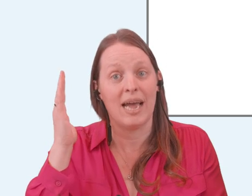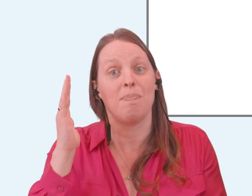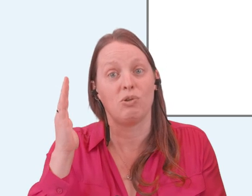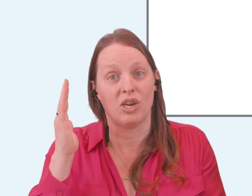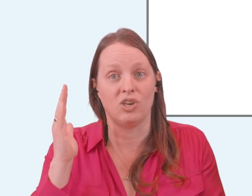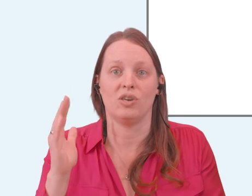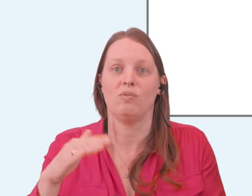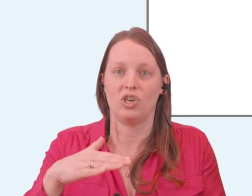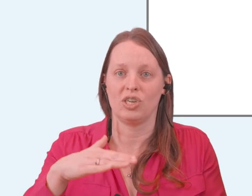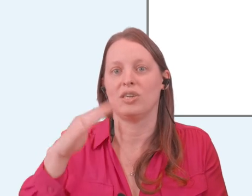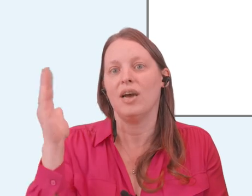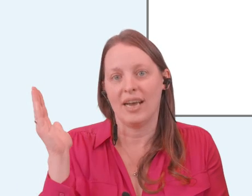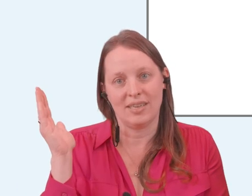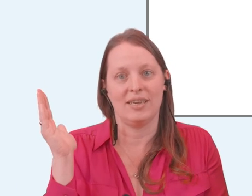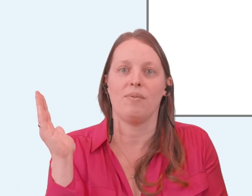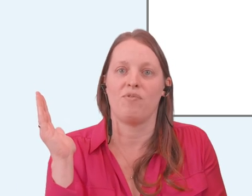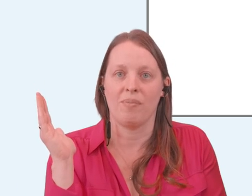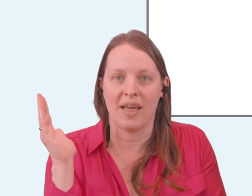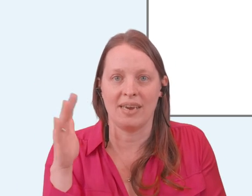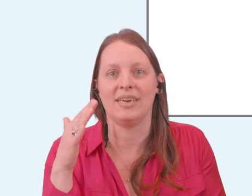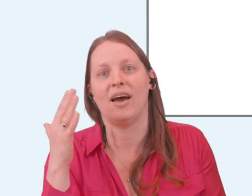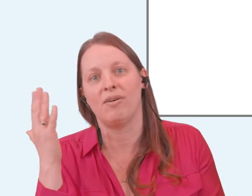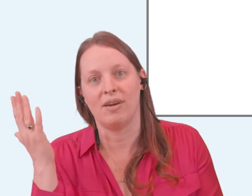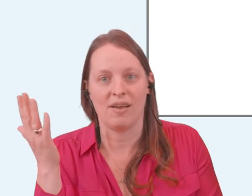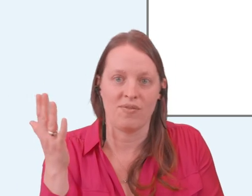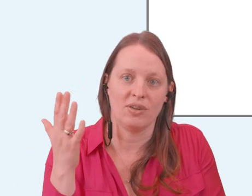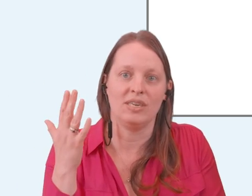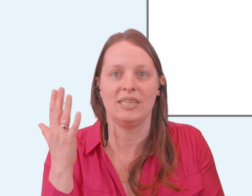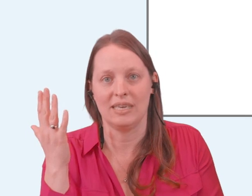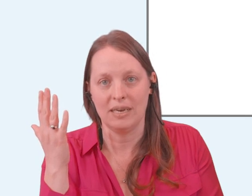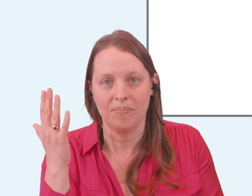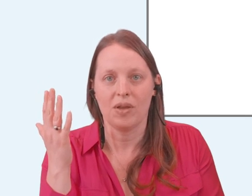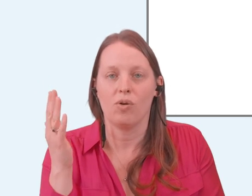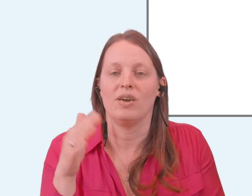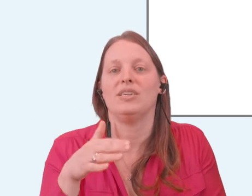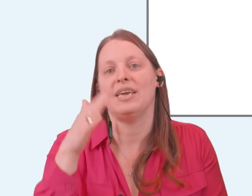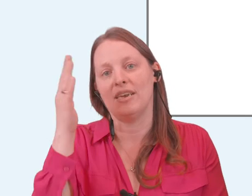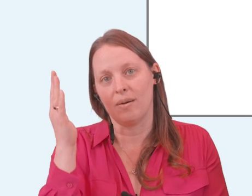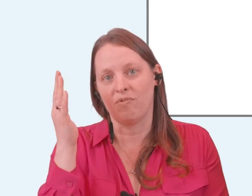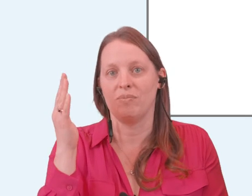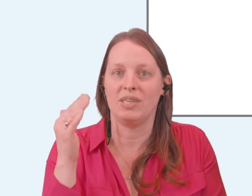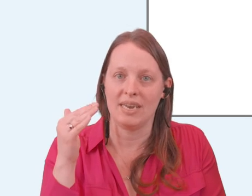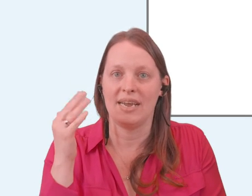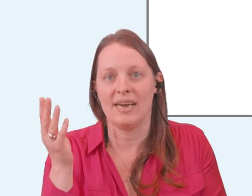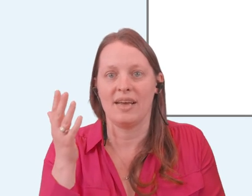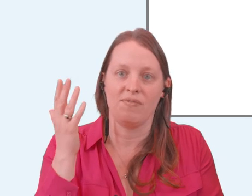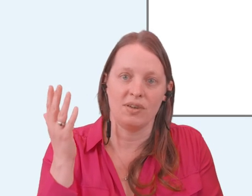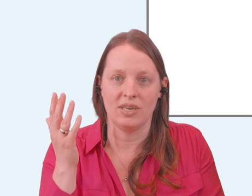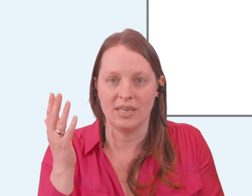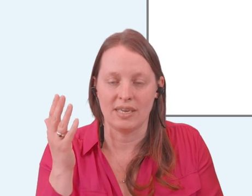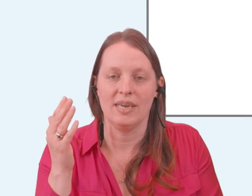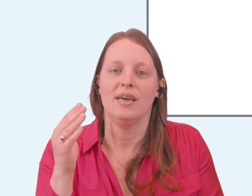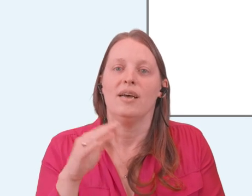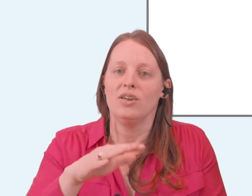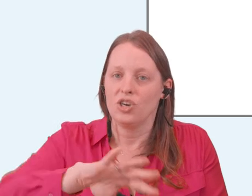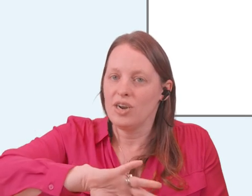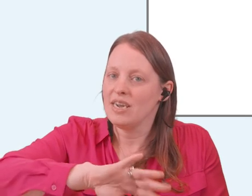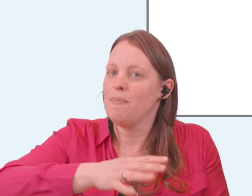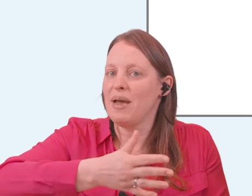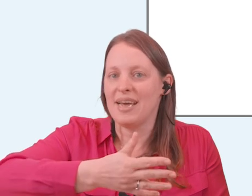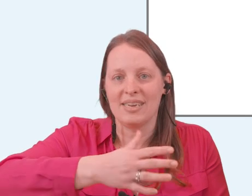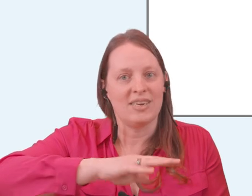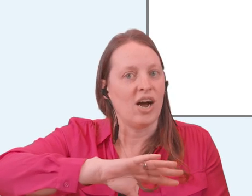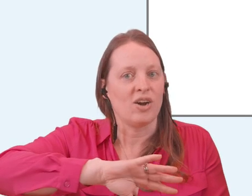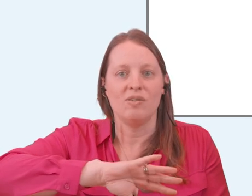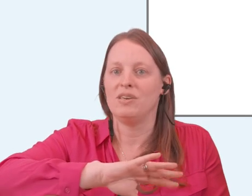orthostatic hypotension, which is I sit up from lying down and I feel dizzy, or I stand up from sitting and I feel dizzy, turning